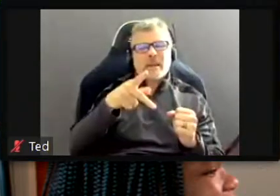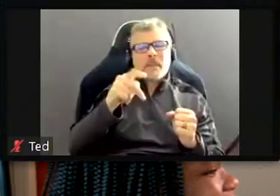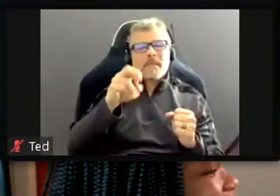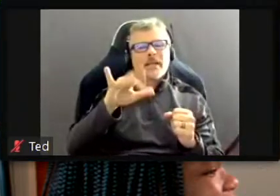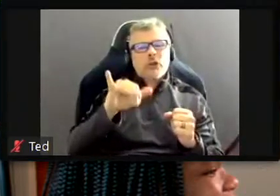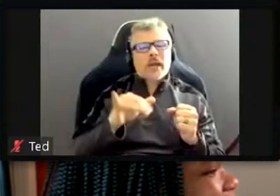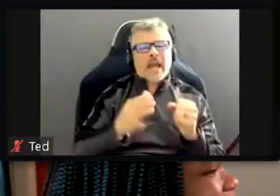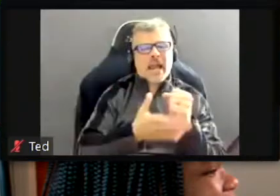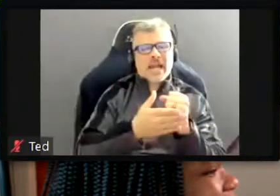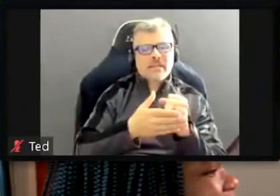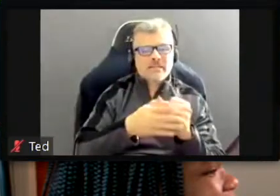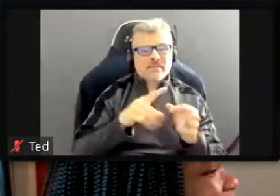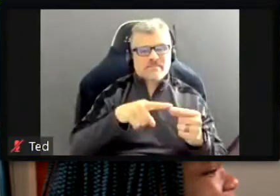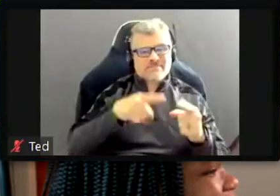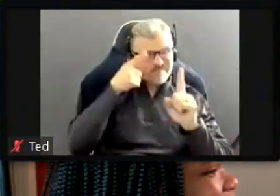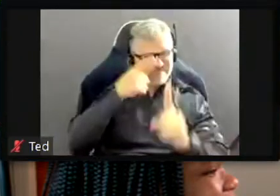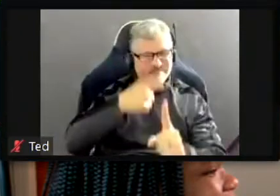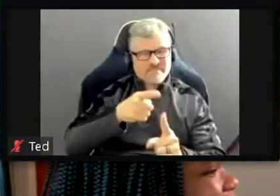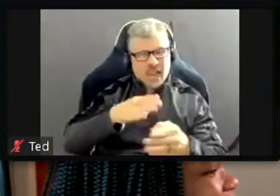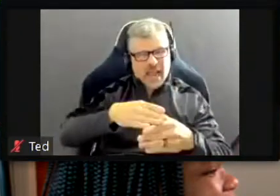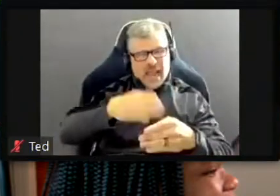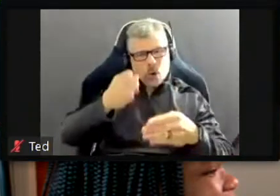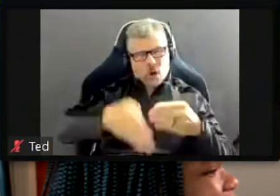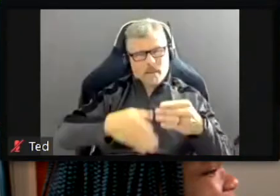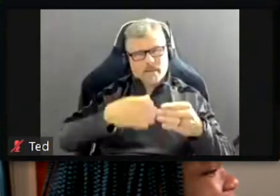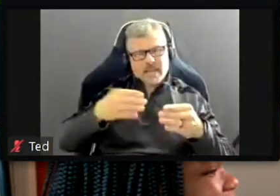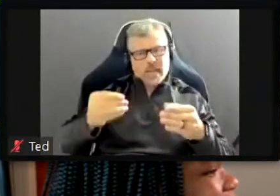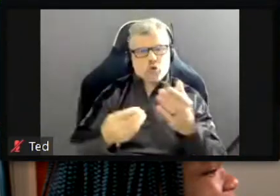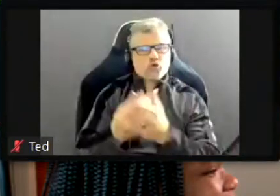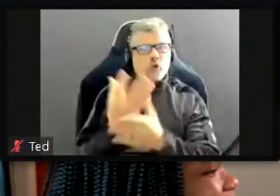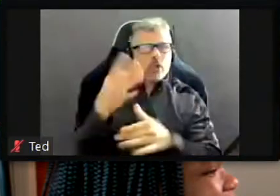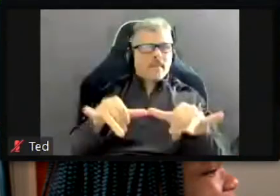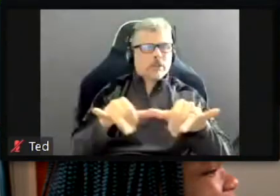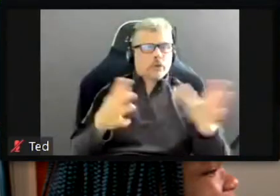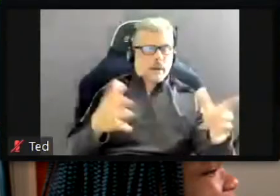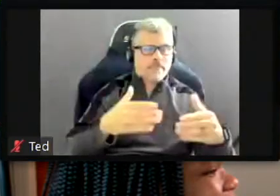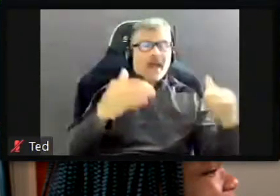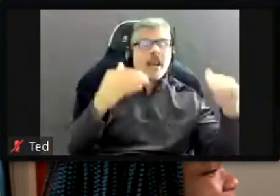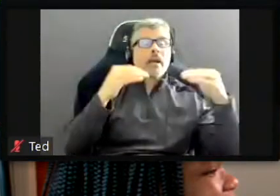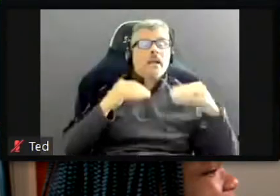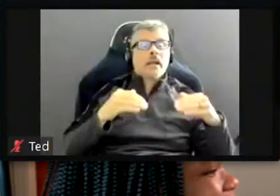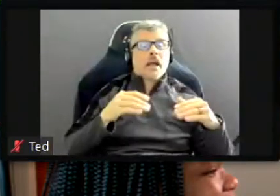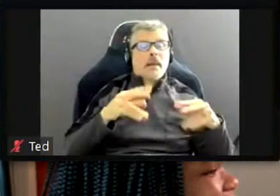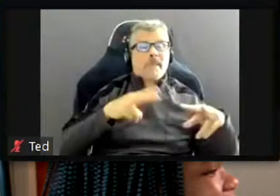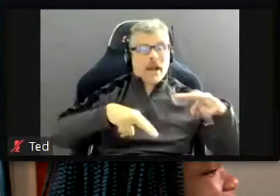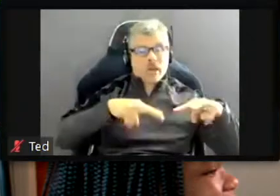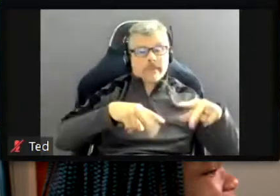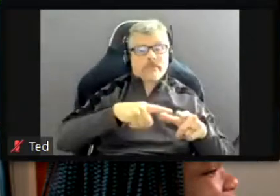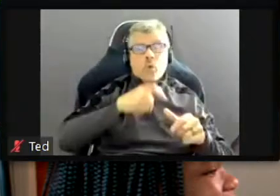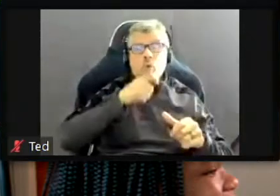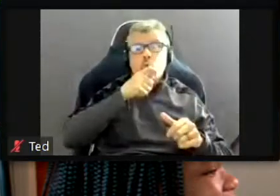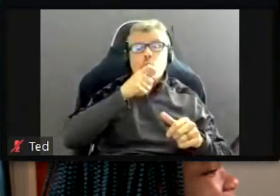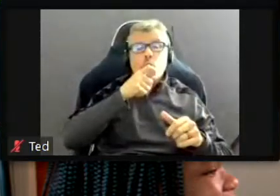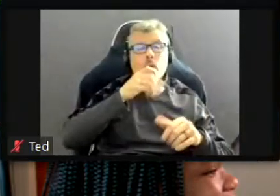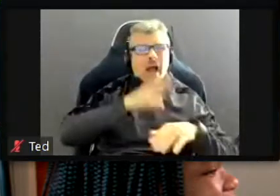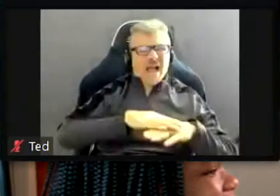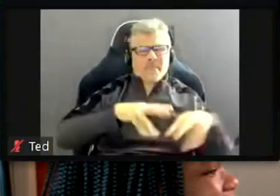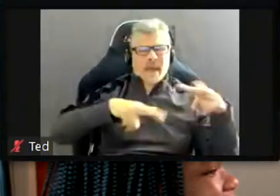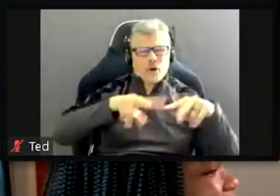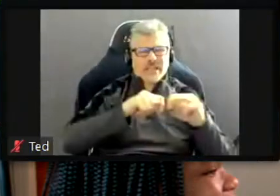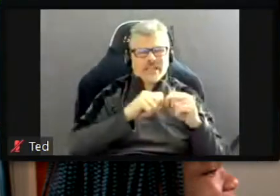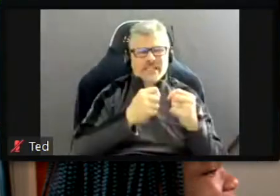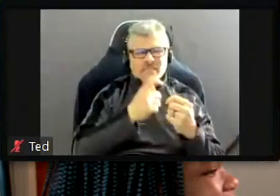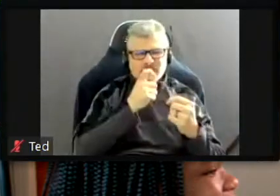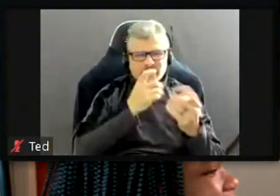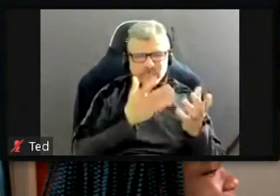and growth measures. And then monitoring. So who should be on monitoring teams,